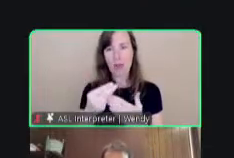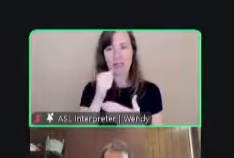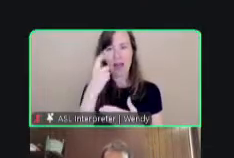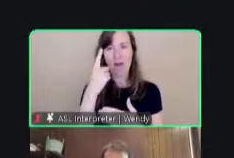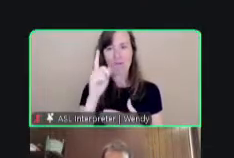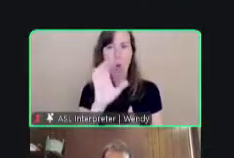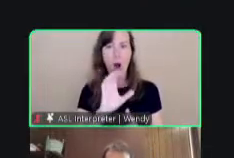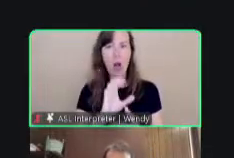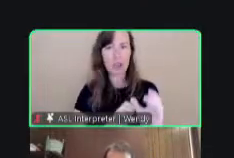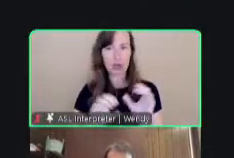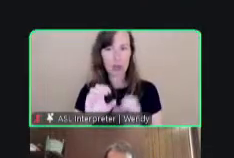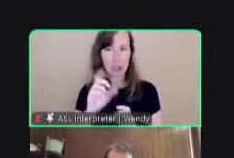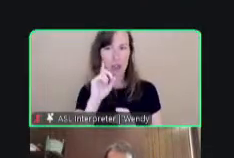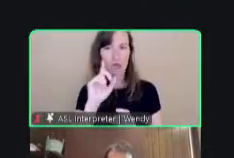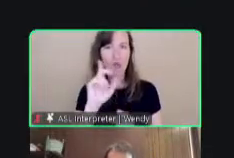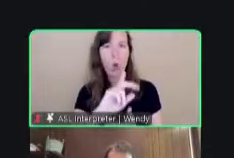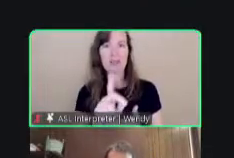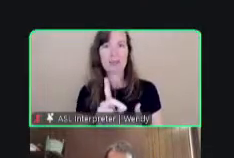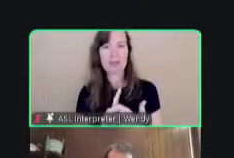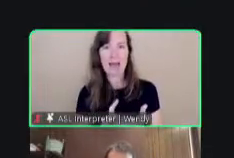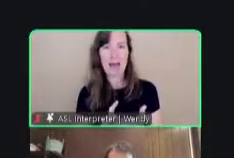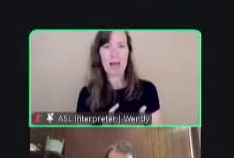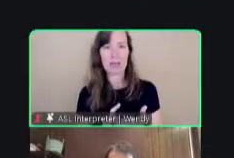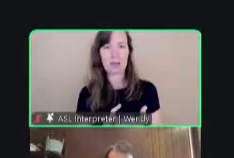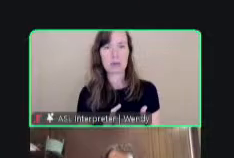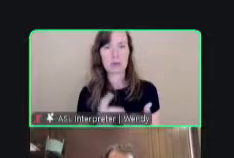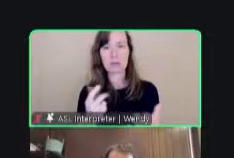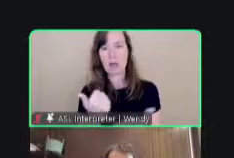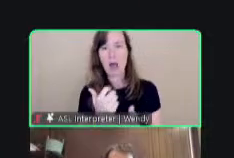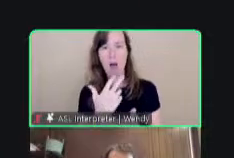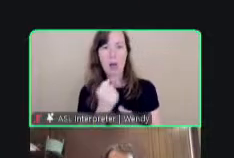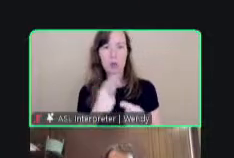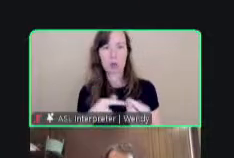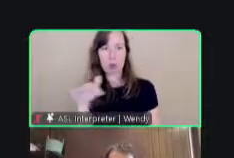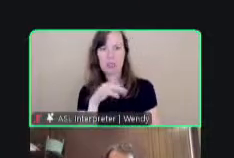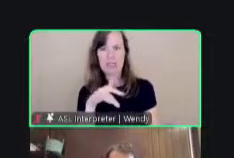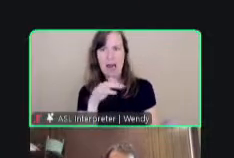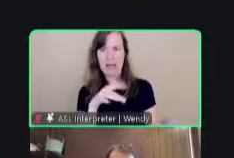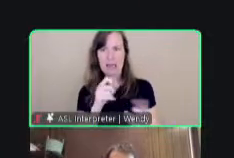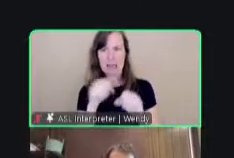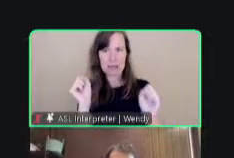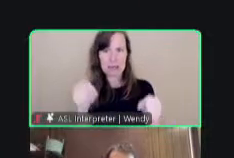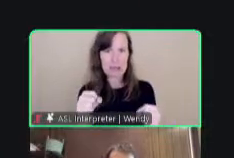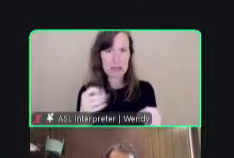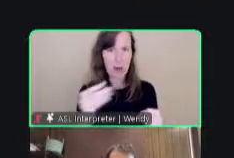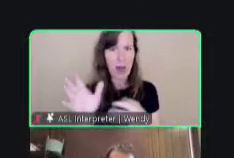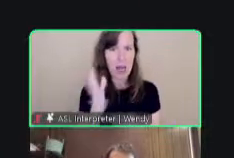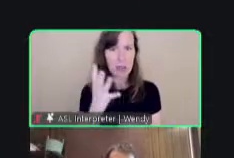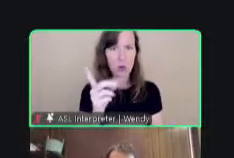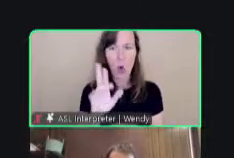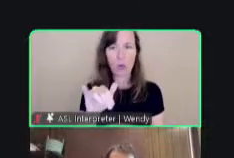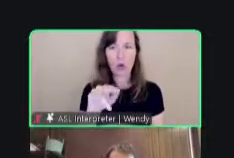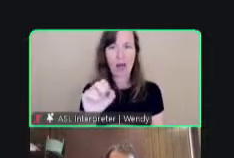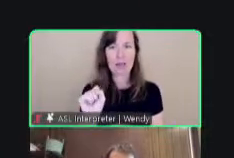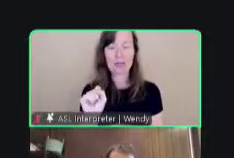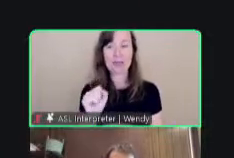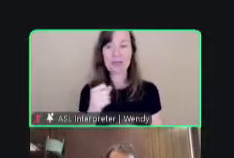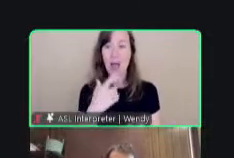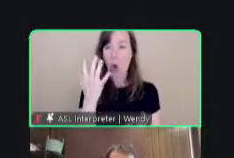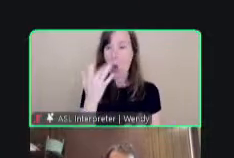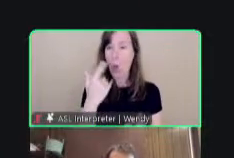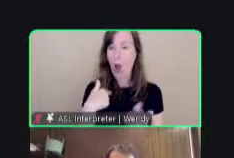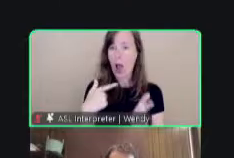stormwater management systems throughout town, particularly the storm drains. And so why I showed that video is because I think we did get